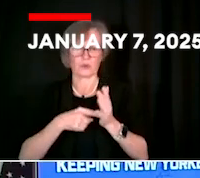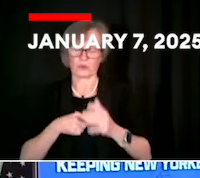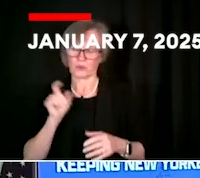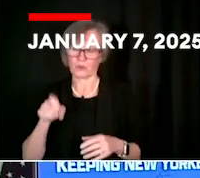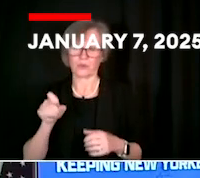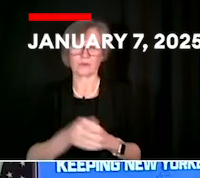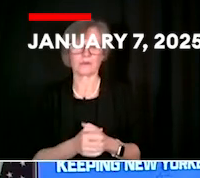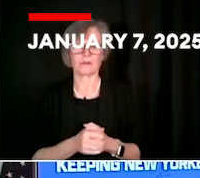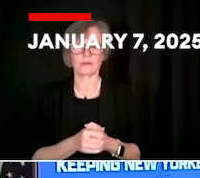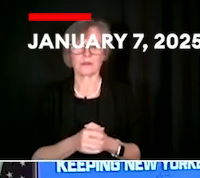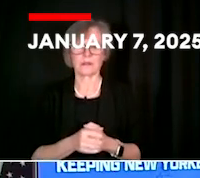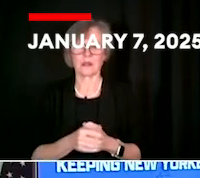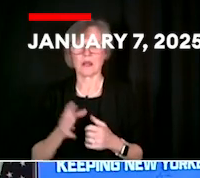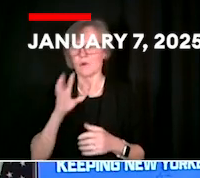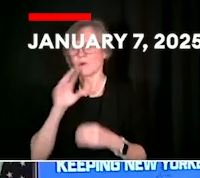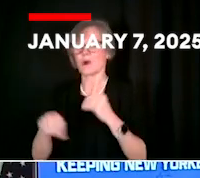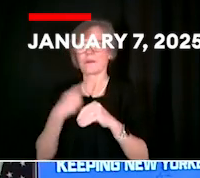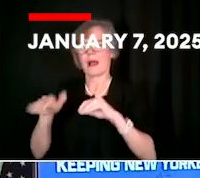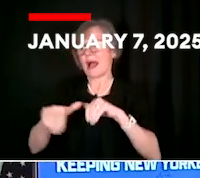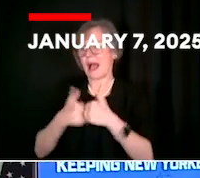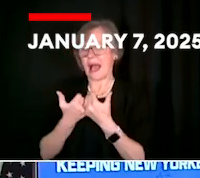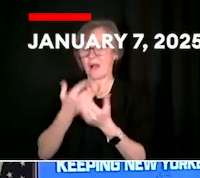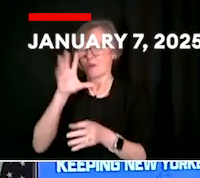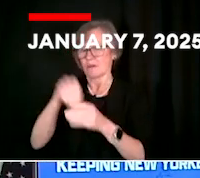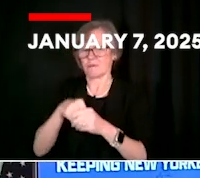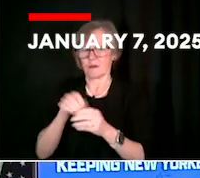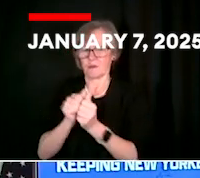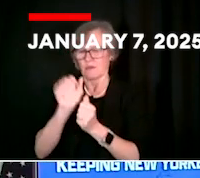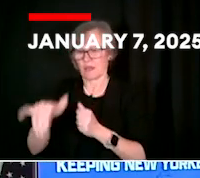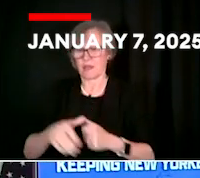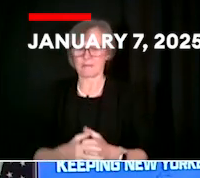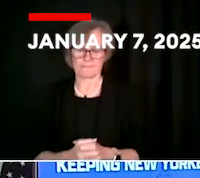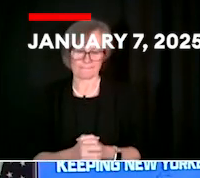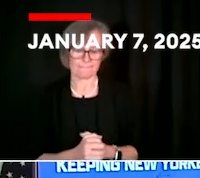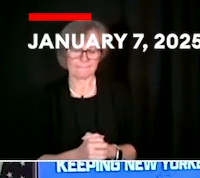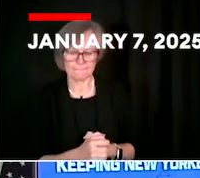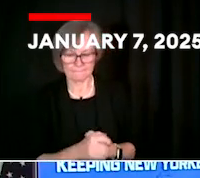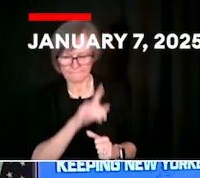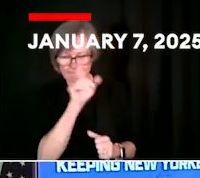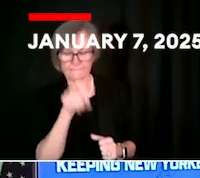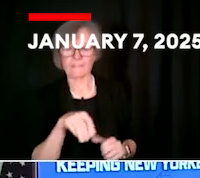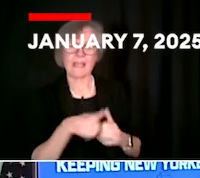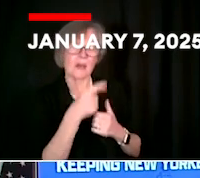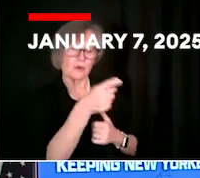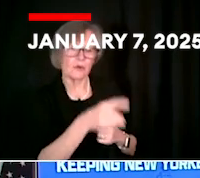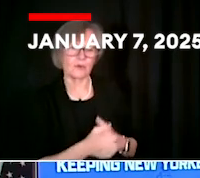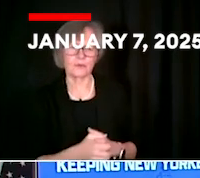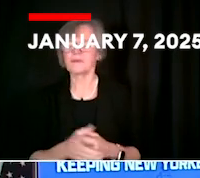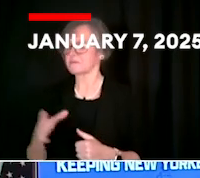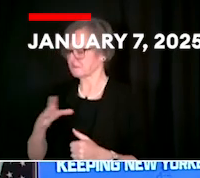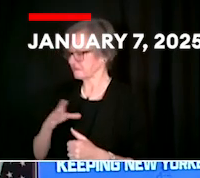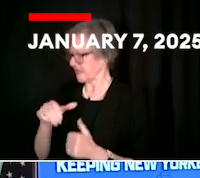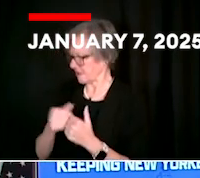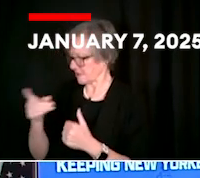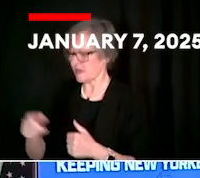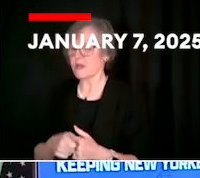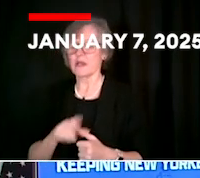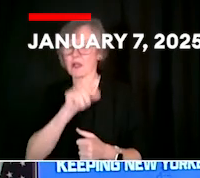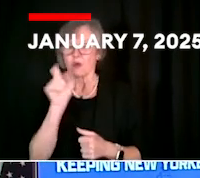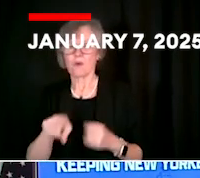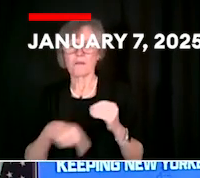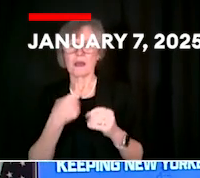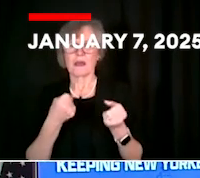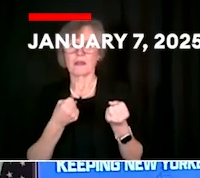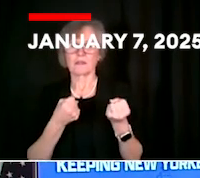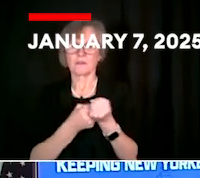We would love to talk about how we could be a part of that. Thank you. Hi, Mr. Mayor. Yeah, how are you? Good, how are you? Right. Another question on the Supportive